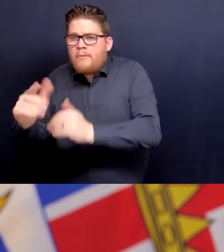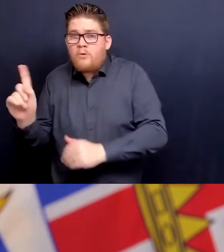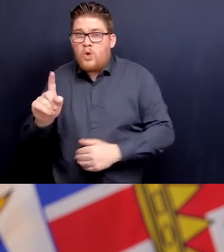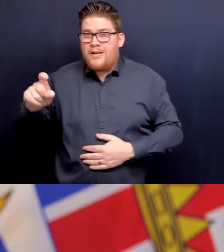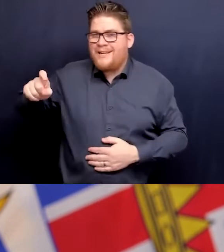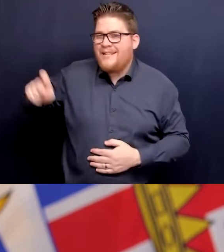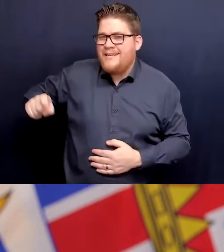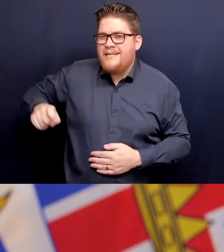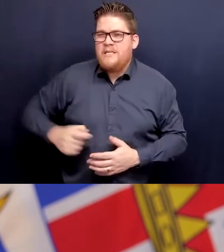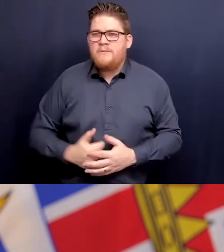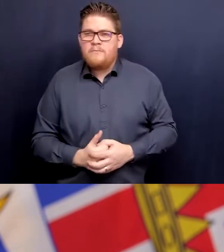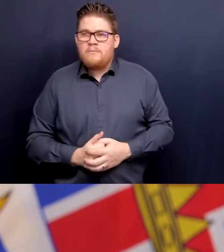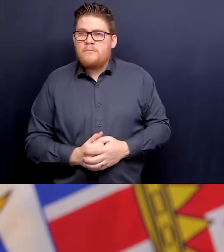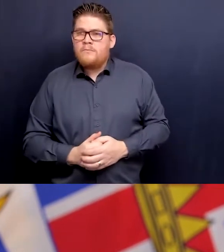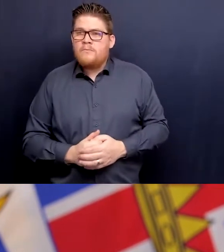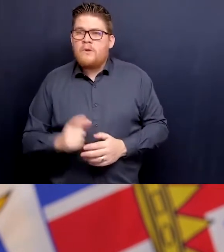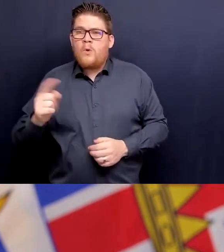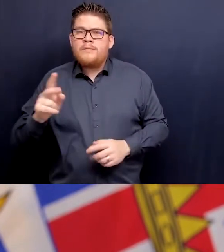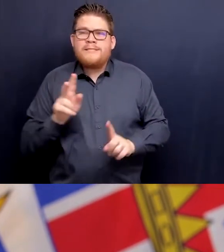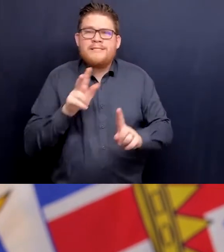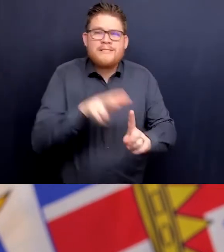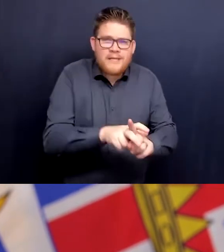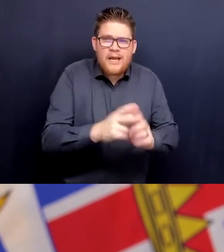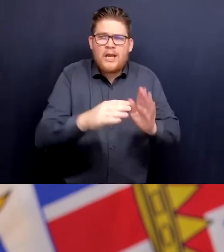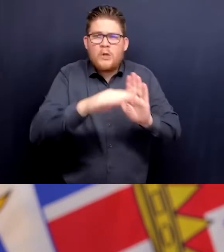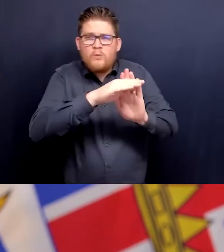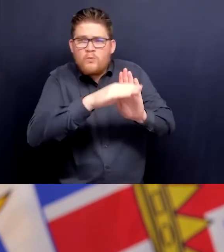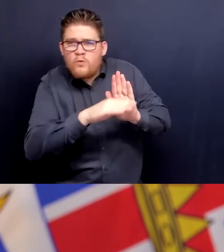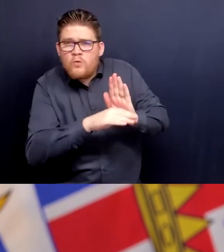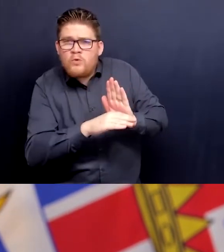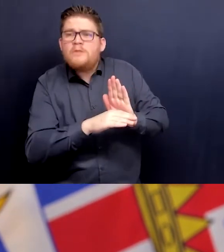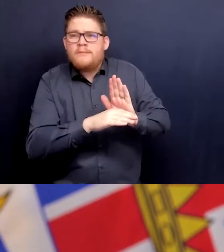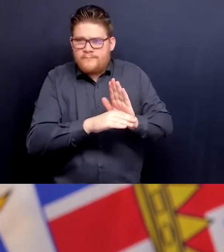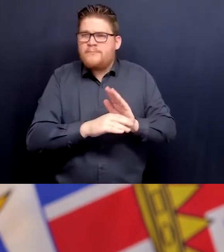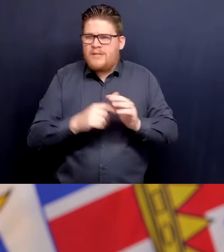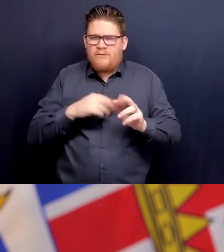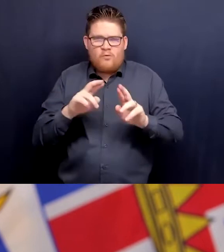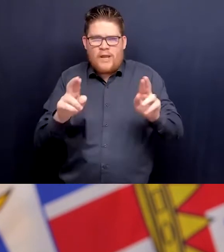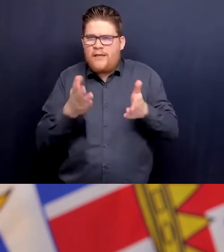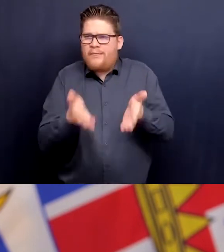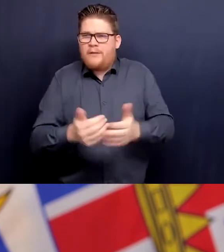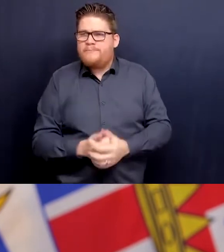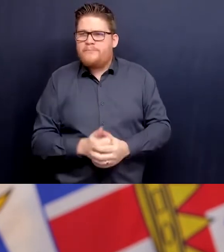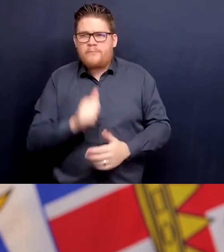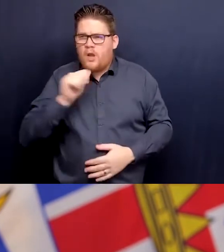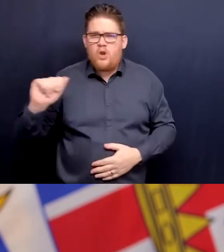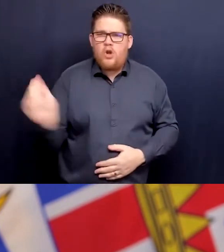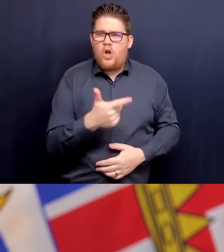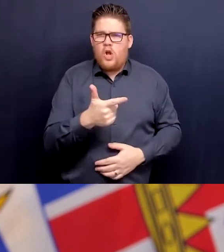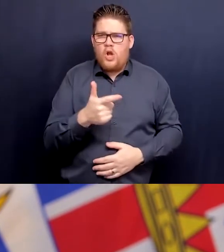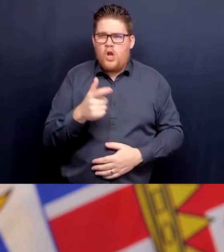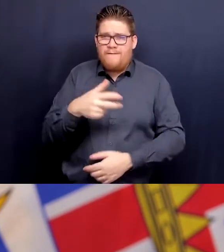possible, and where we've had vaccine mandates focusing on those highest risk settings like healthcare settings. So I think